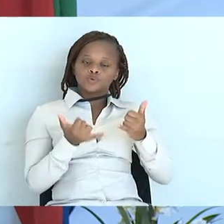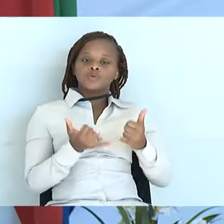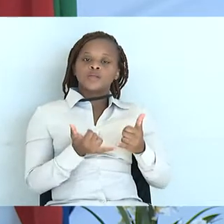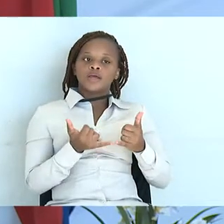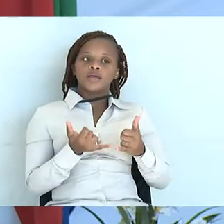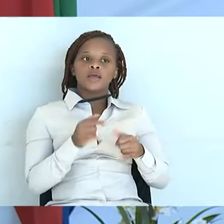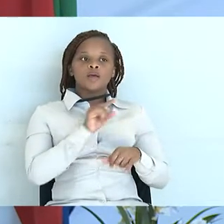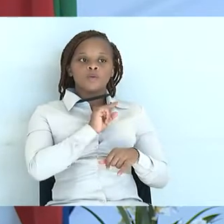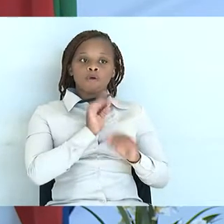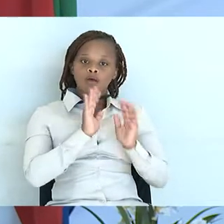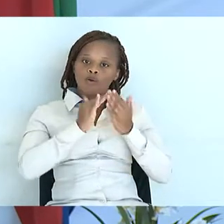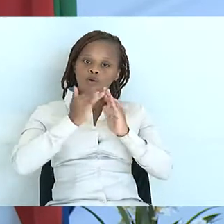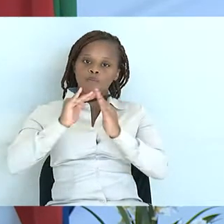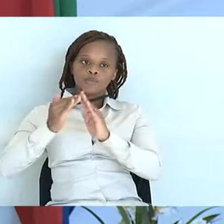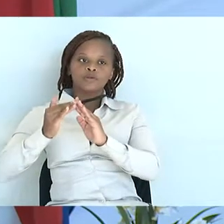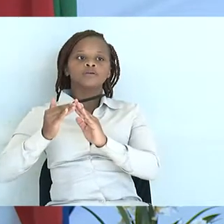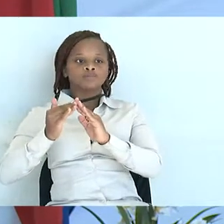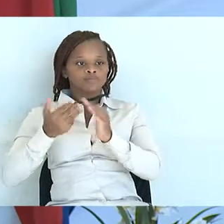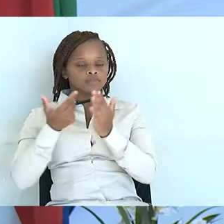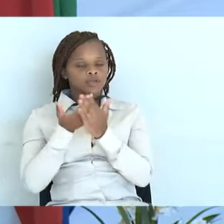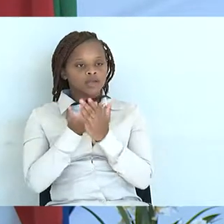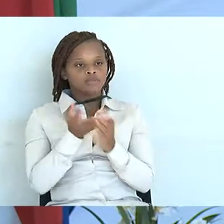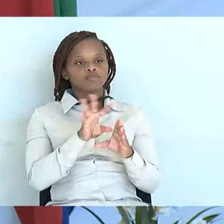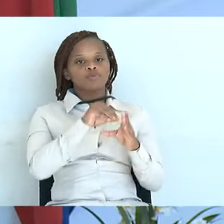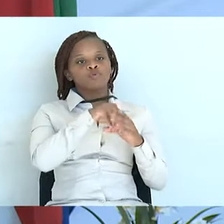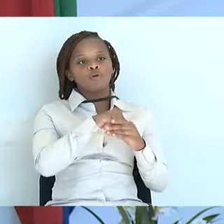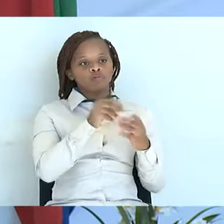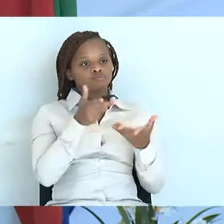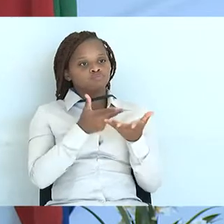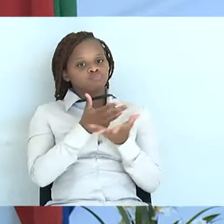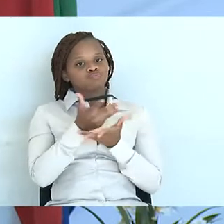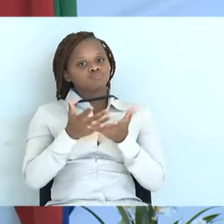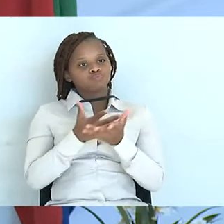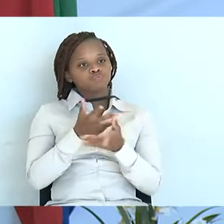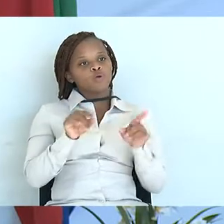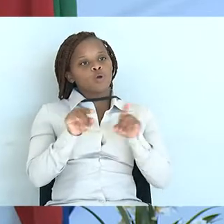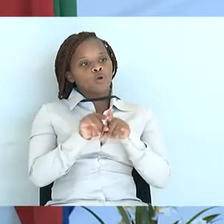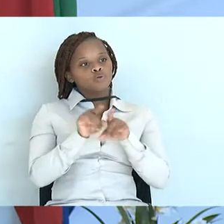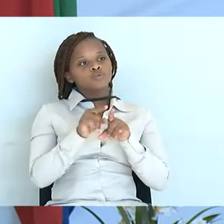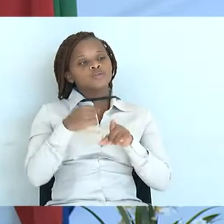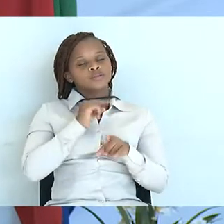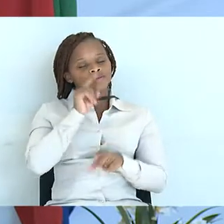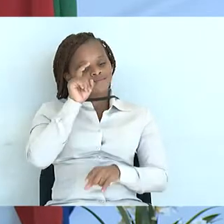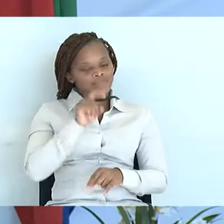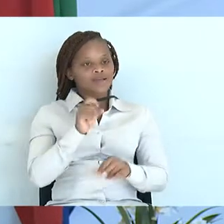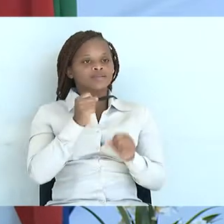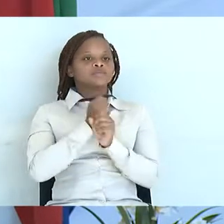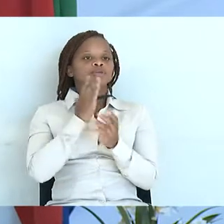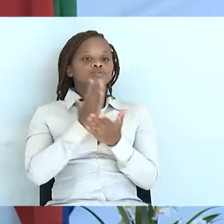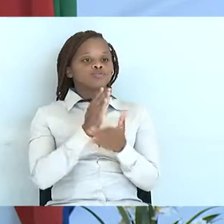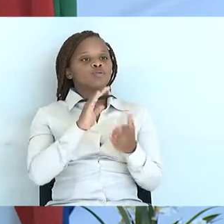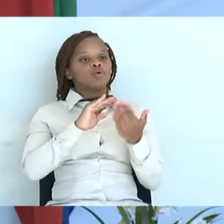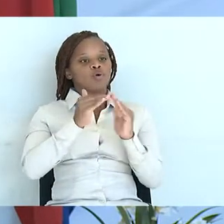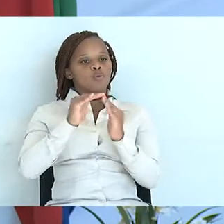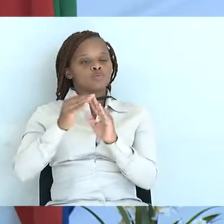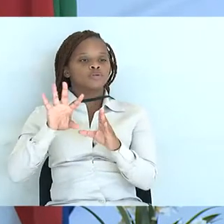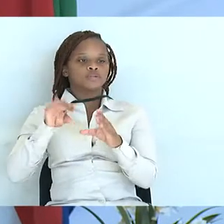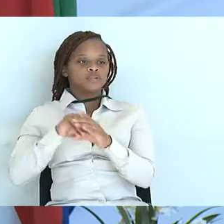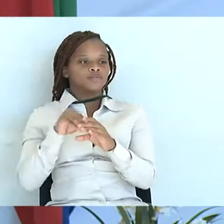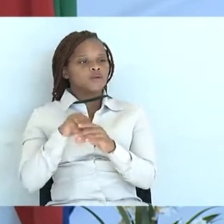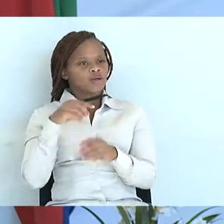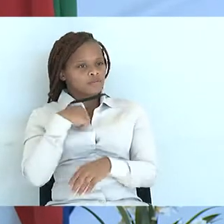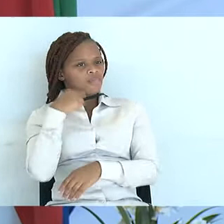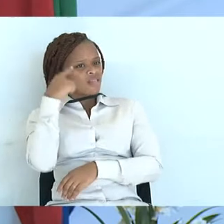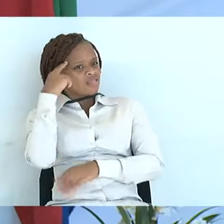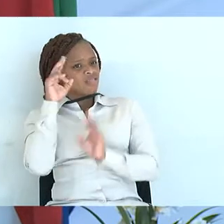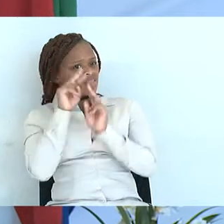communities. So we have got to be intentional about involving communities. I think we have done well at a national,